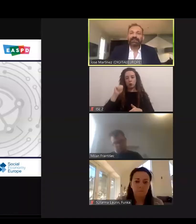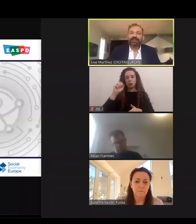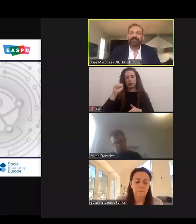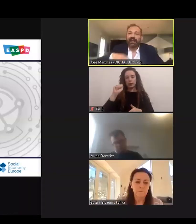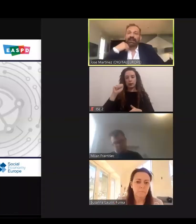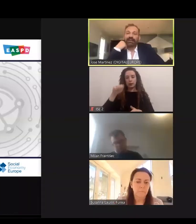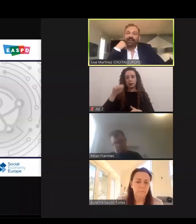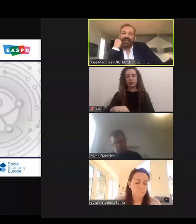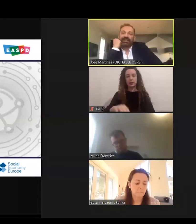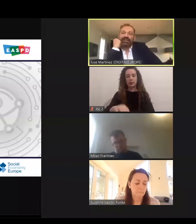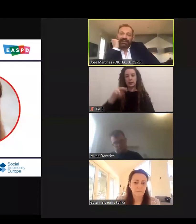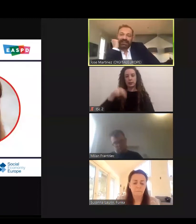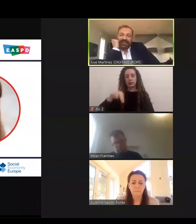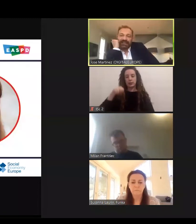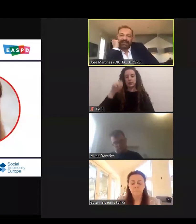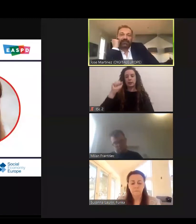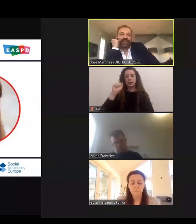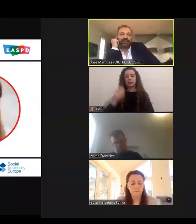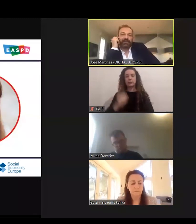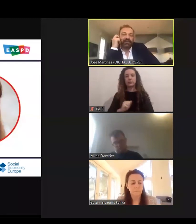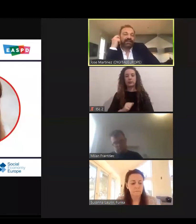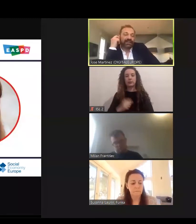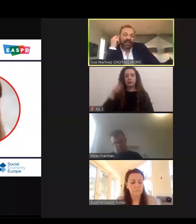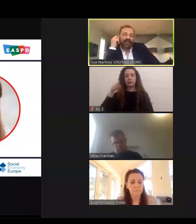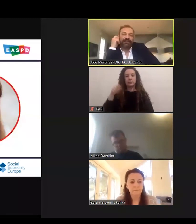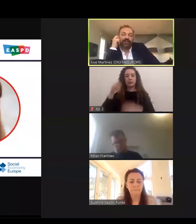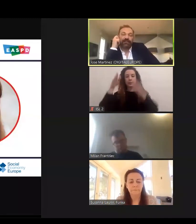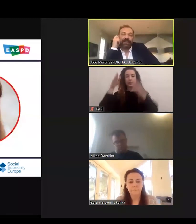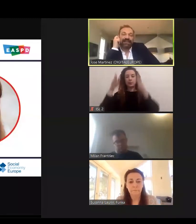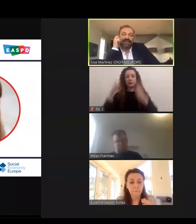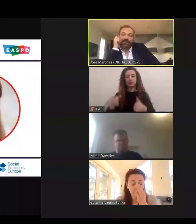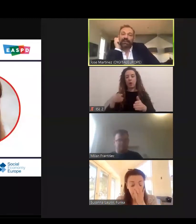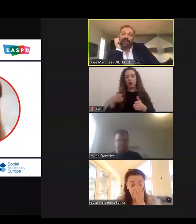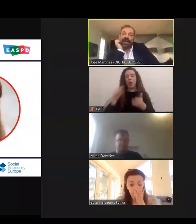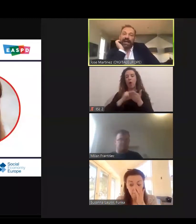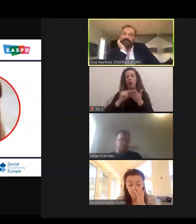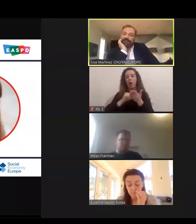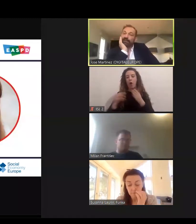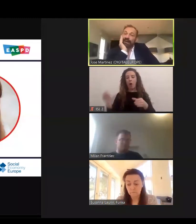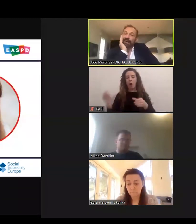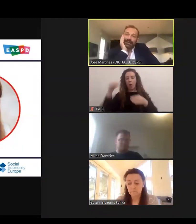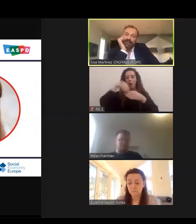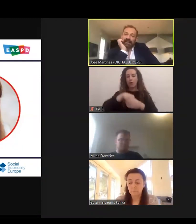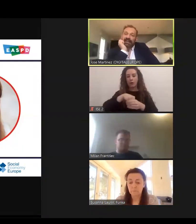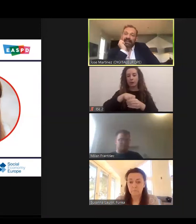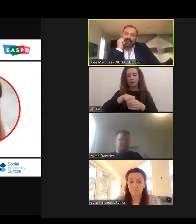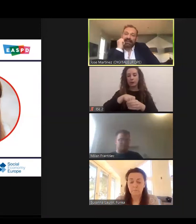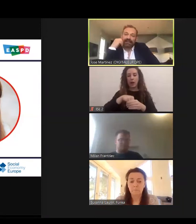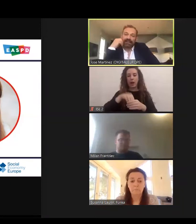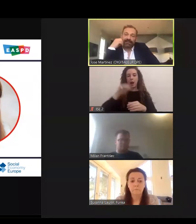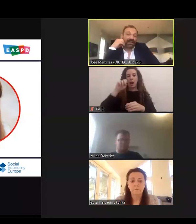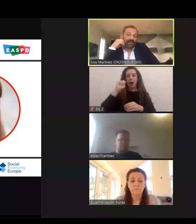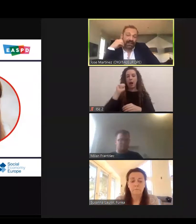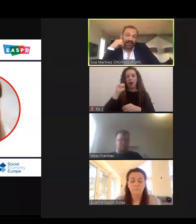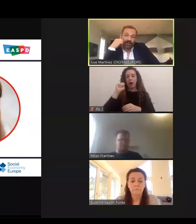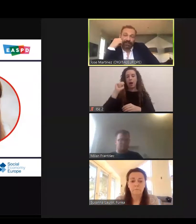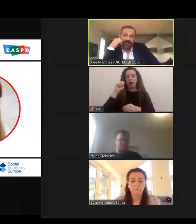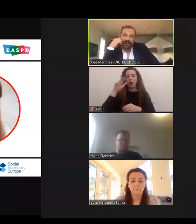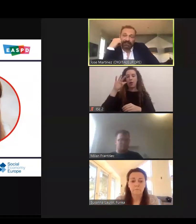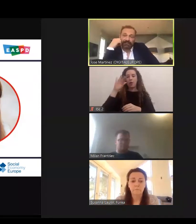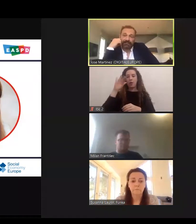us until the end of the workshop, because we have 15 minutes for open question of the audience, and probably some of